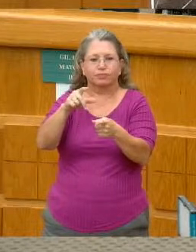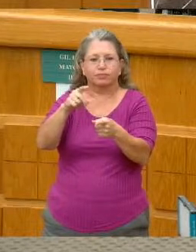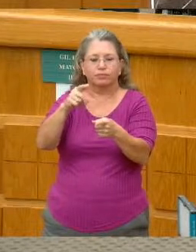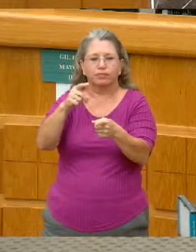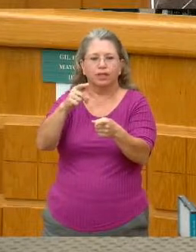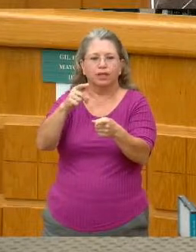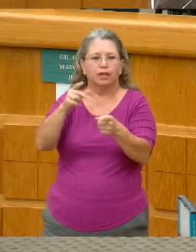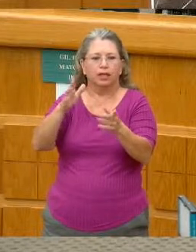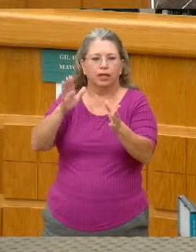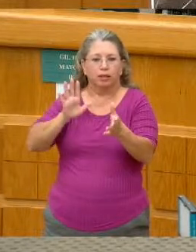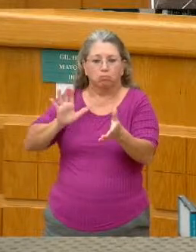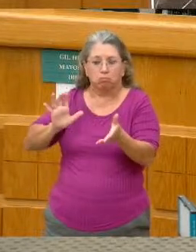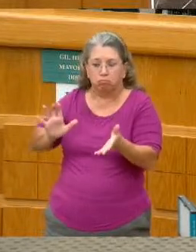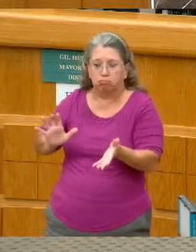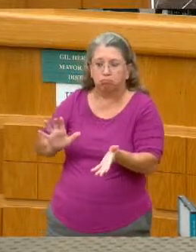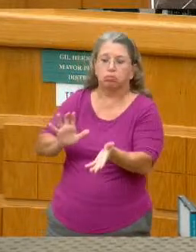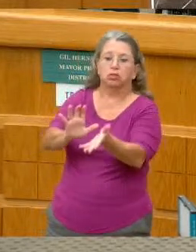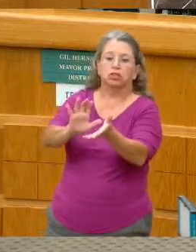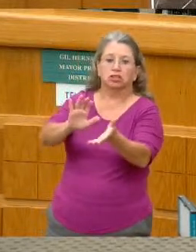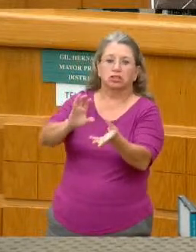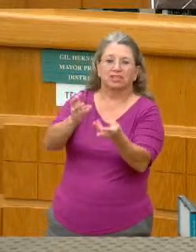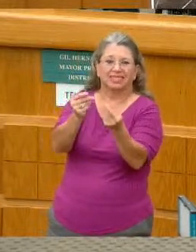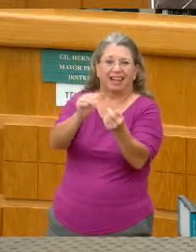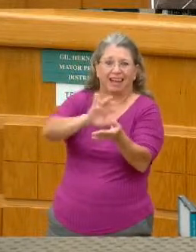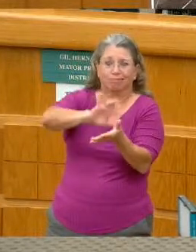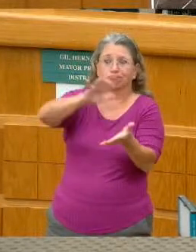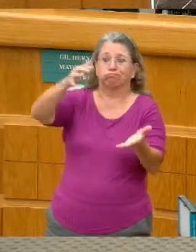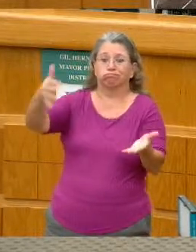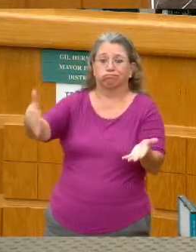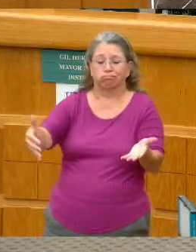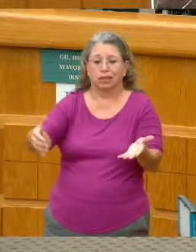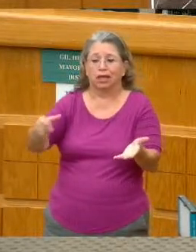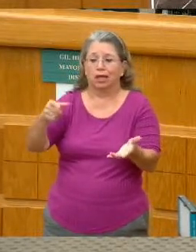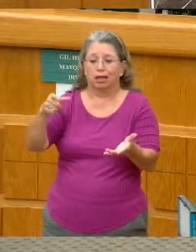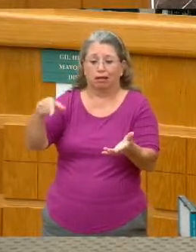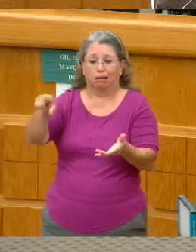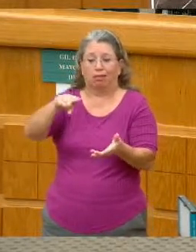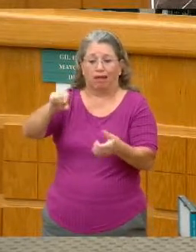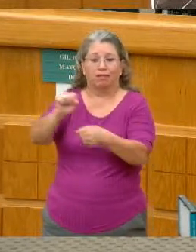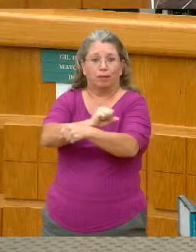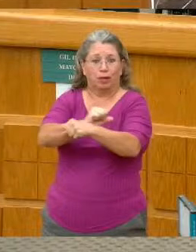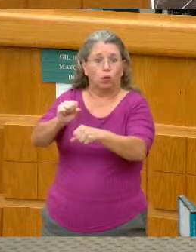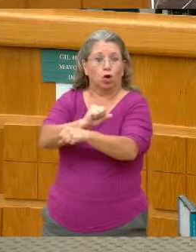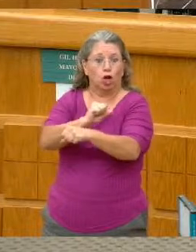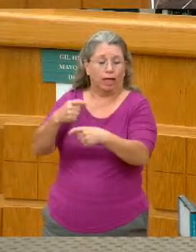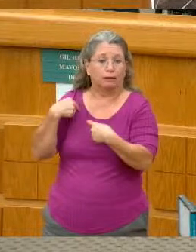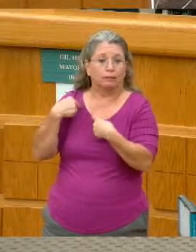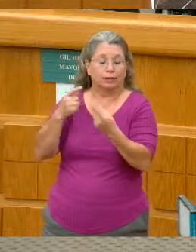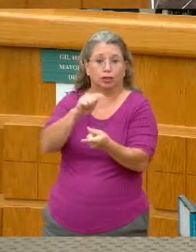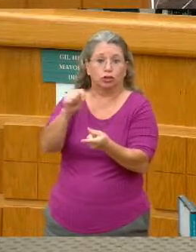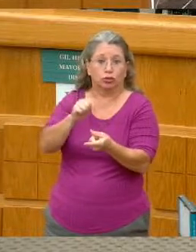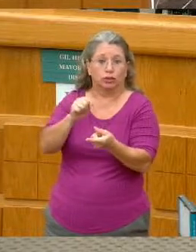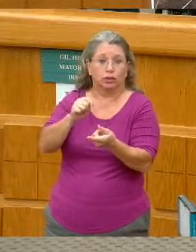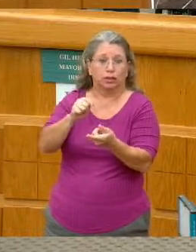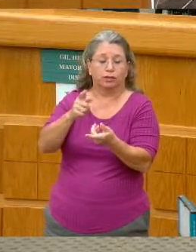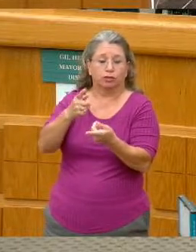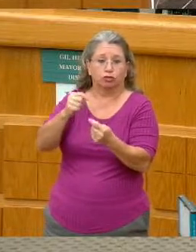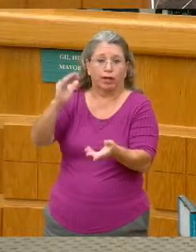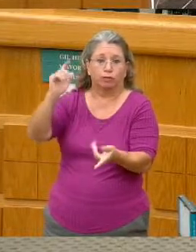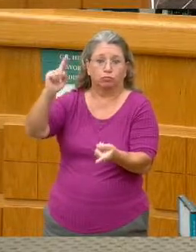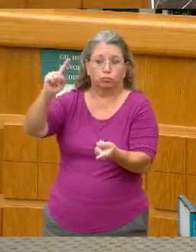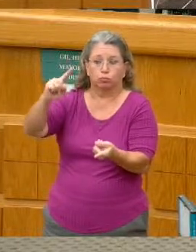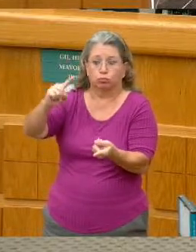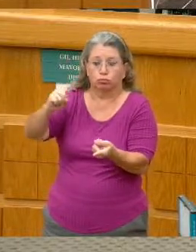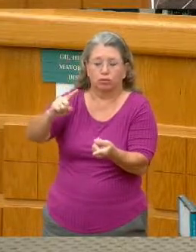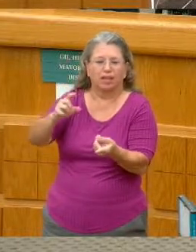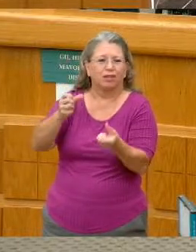of sand, and diligently since Tuesday, they have been working to get this berm down. I was out there today. It is so